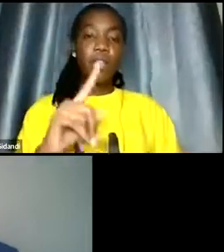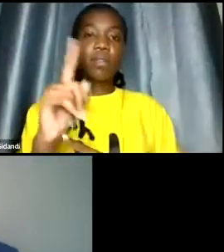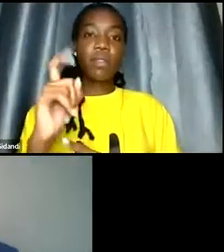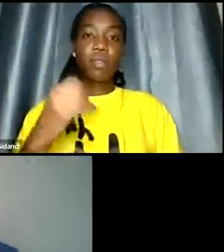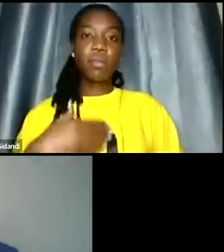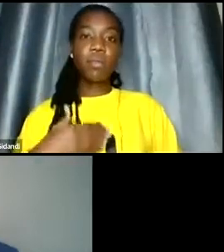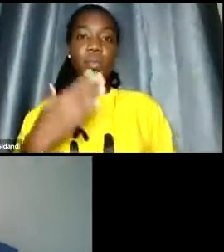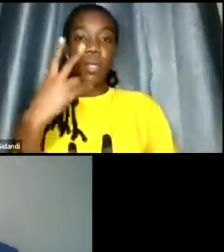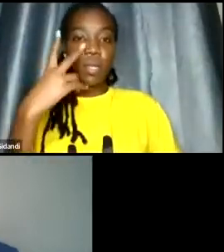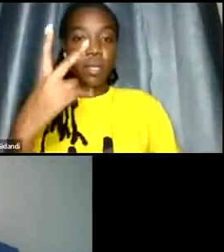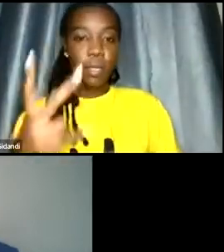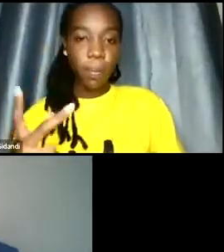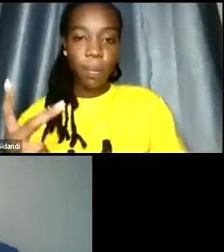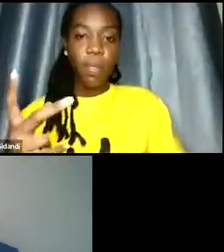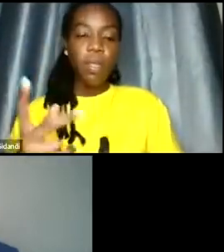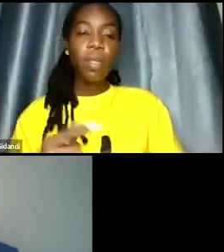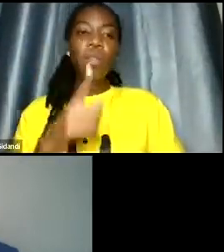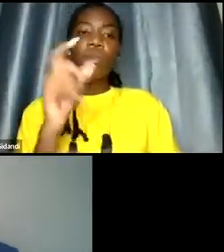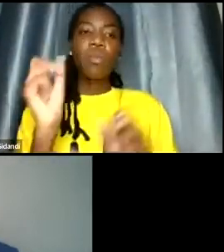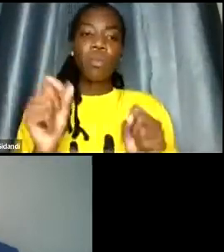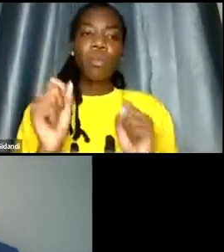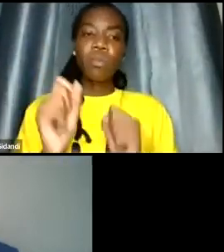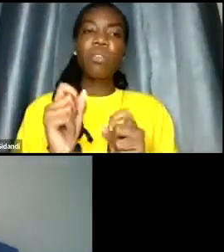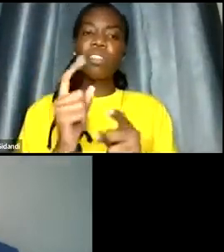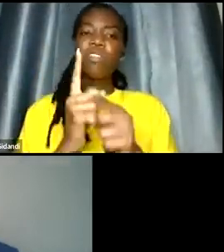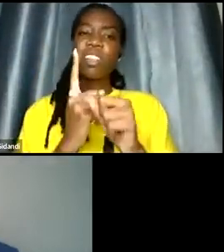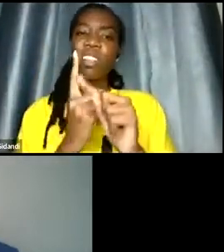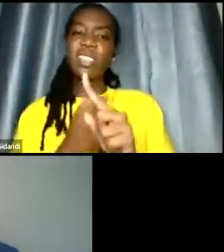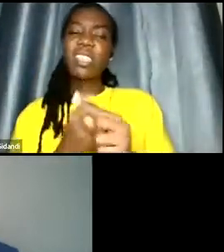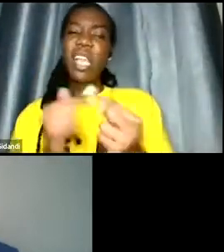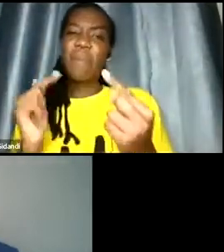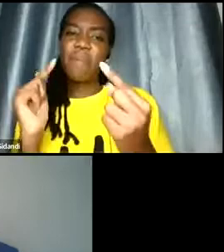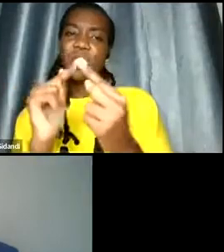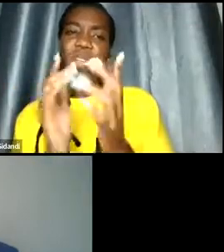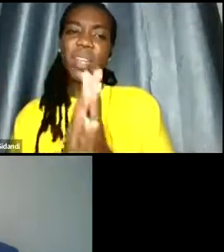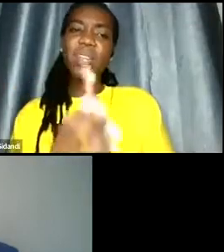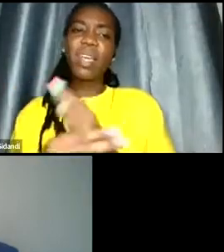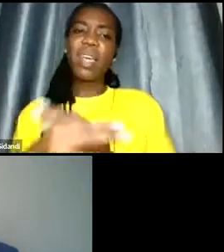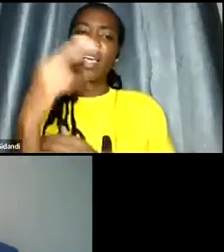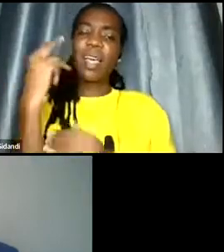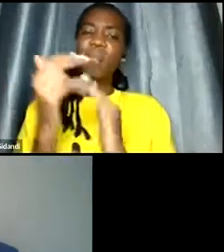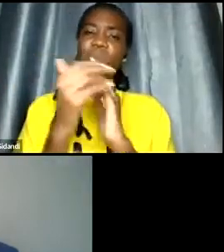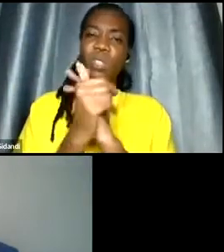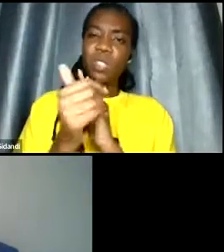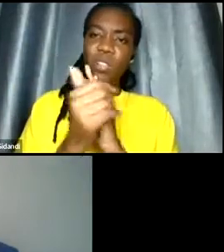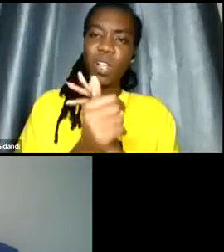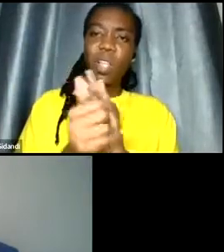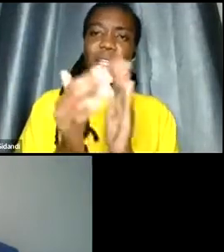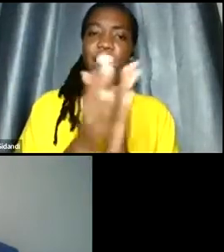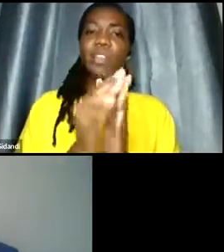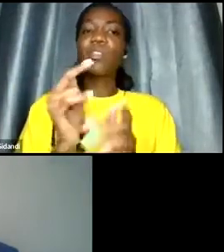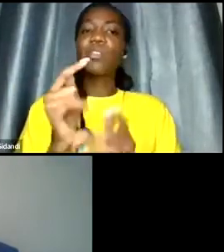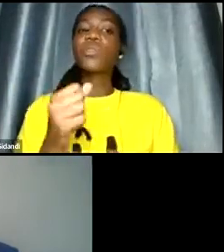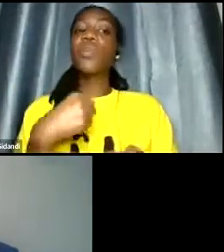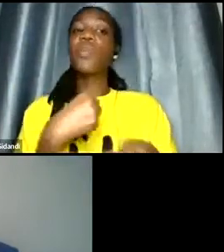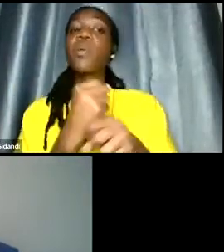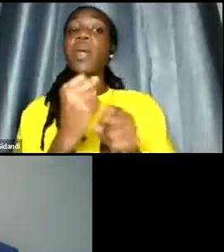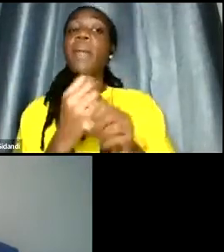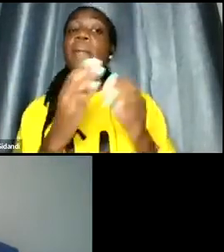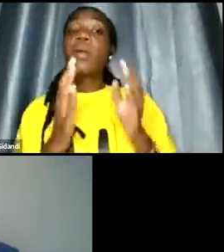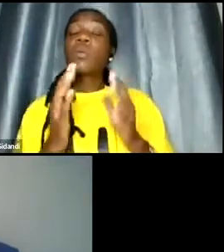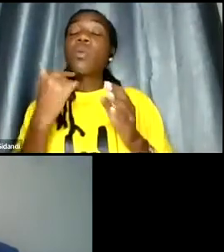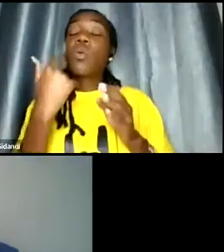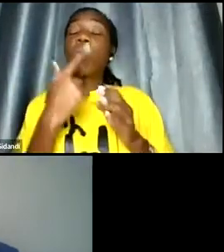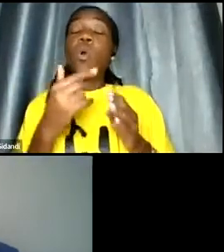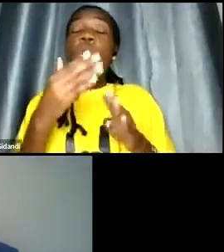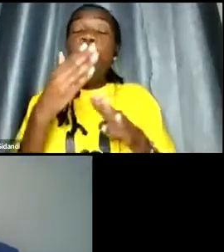Rebecca. How do you differentiate ambition and high potential And how do you handle staff who are over ambitious to